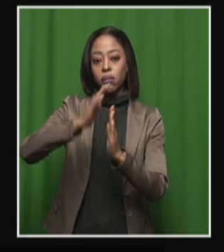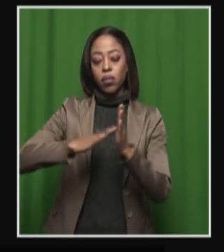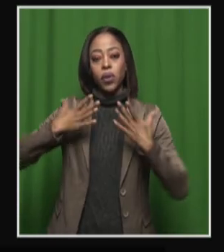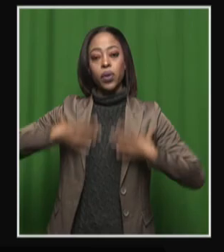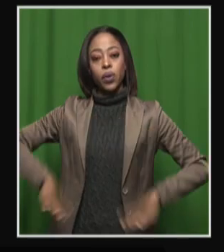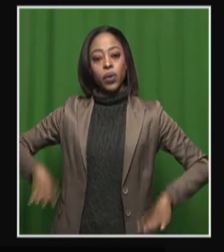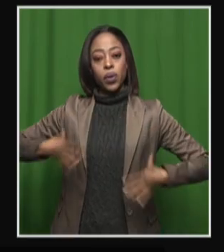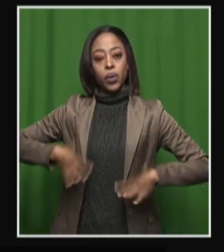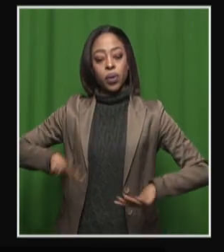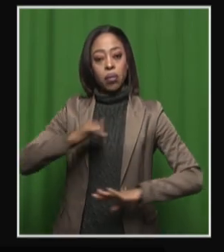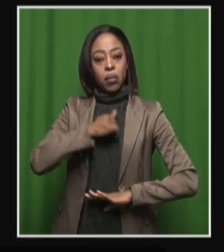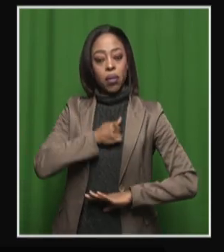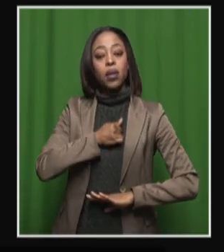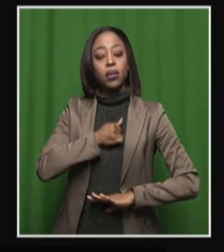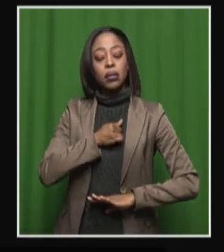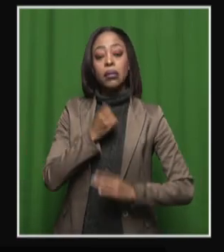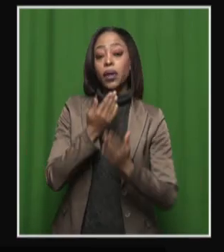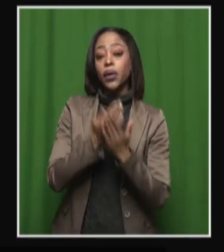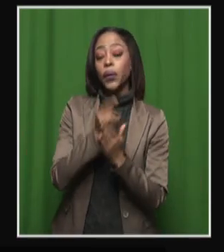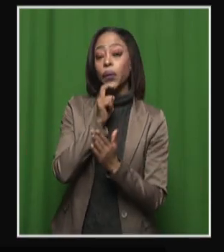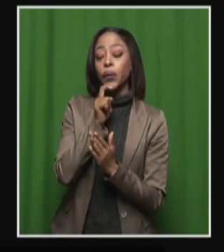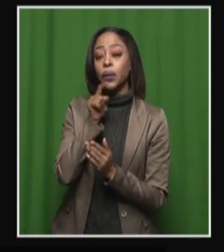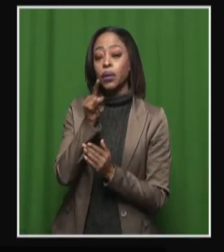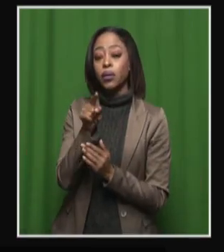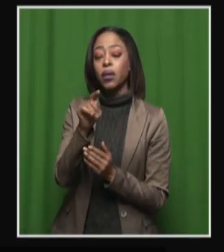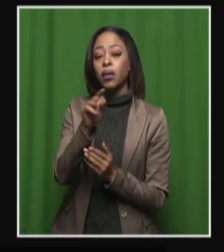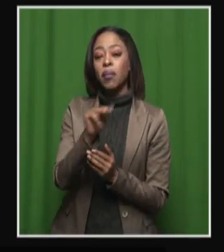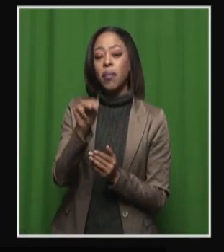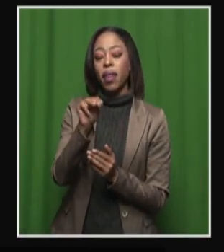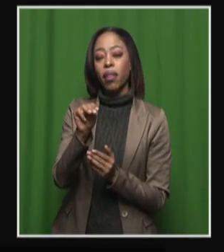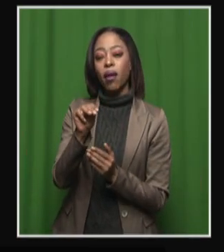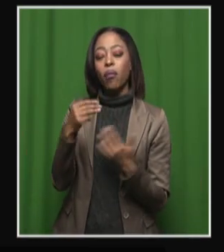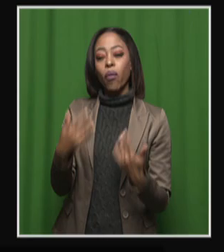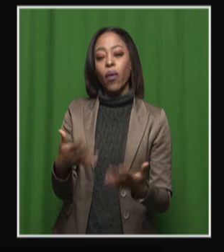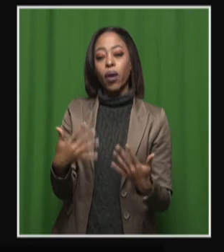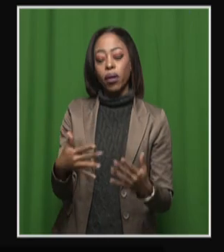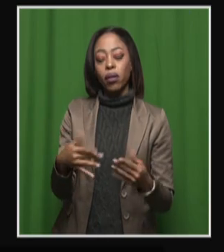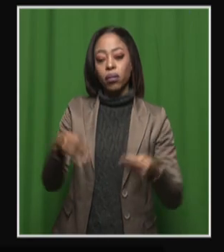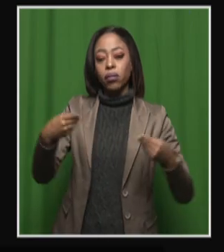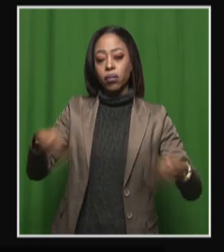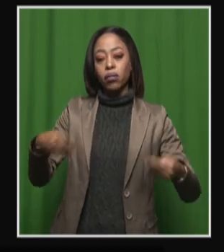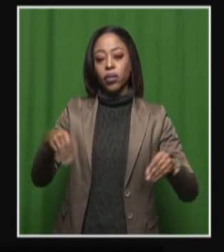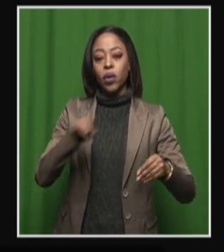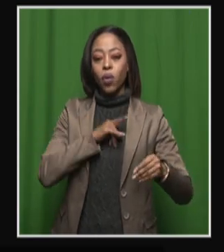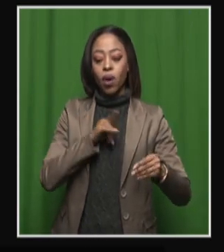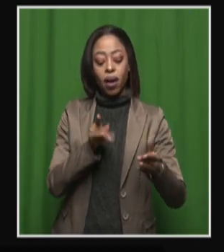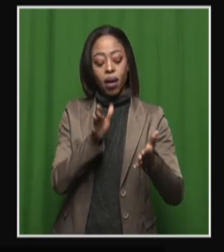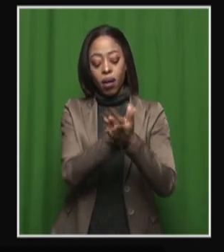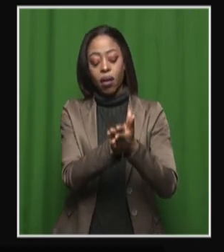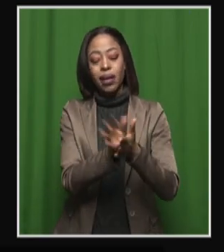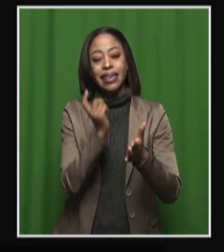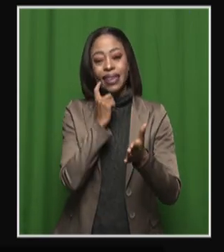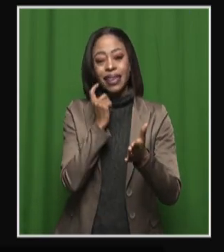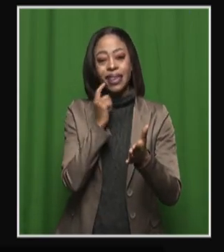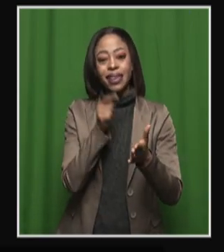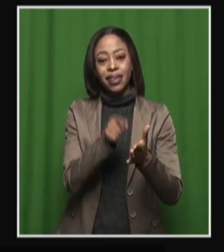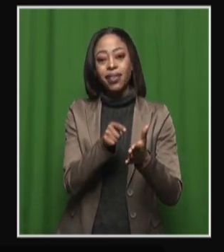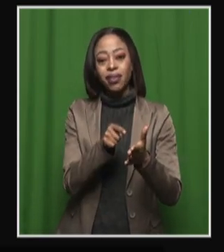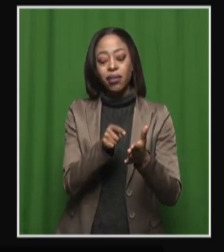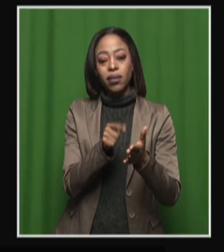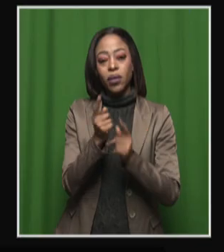garments, so it can only be applied on medium weight because it holds better onto that type of fabric.